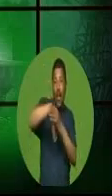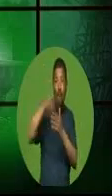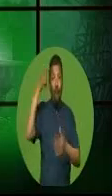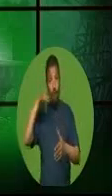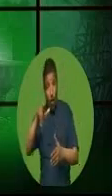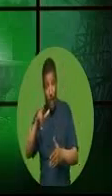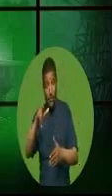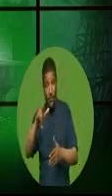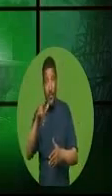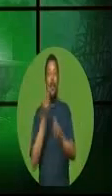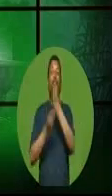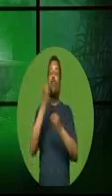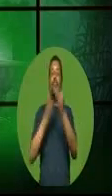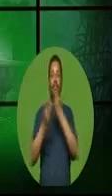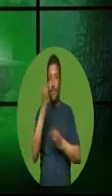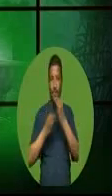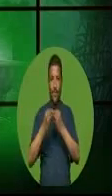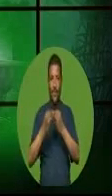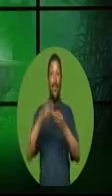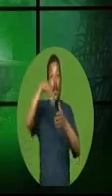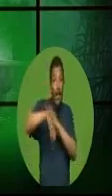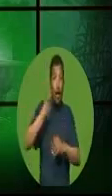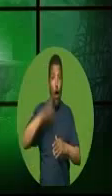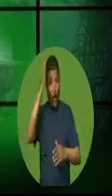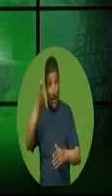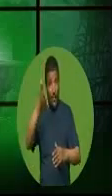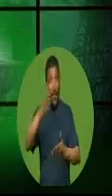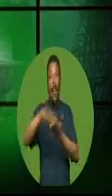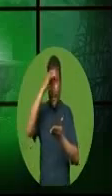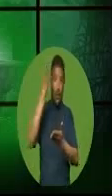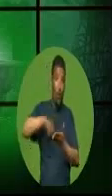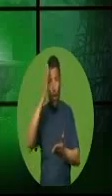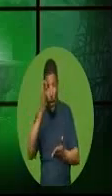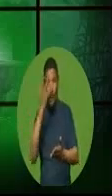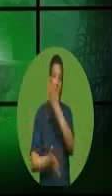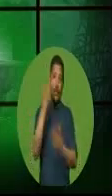trade. In our next lesson, we will discuss trade